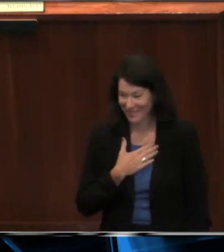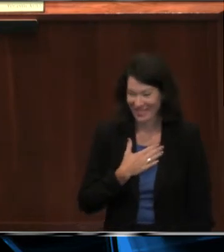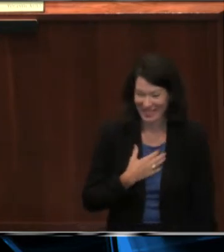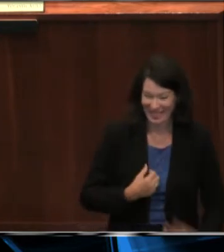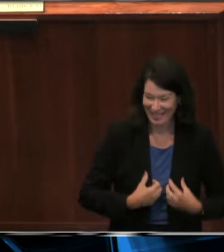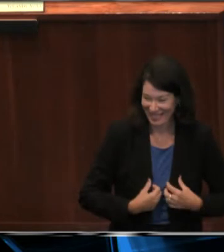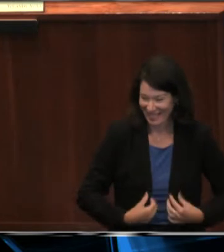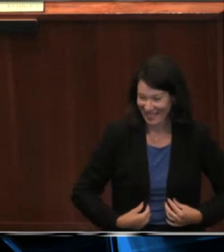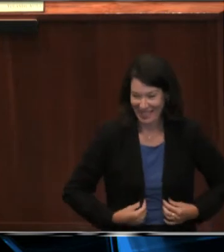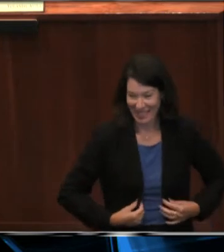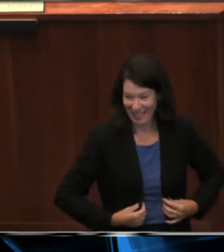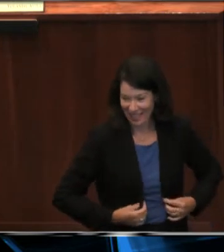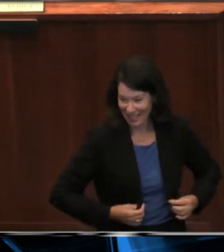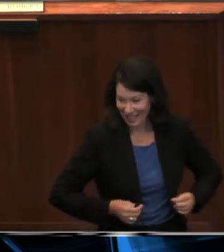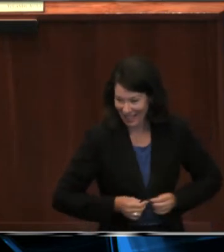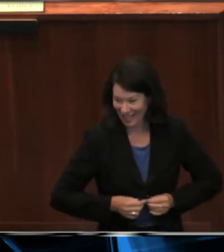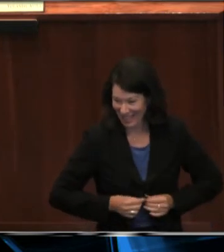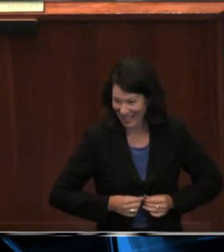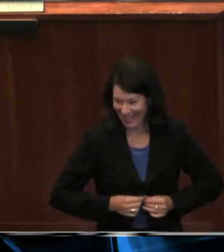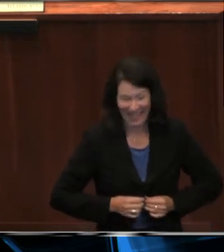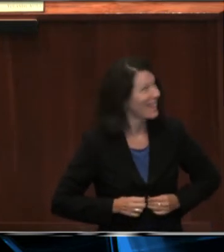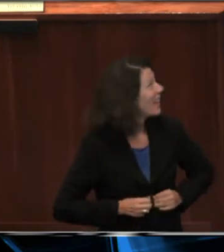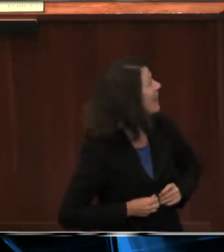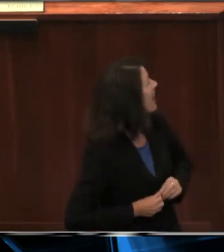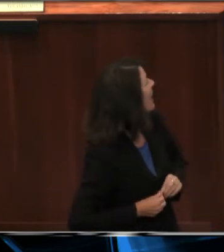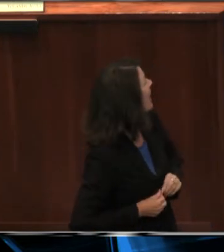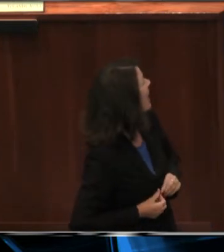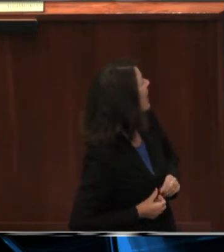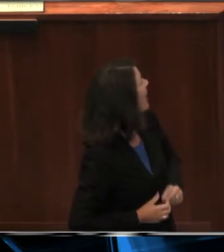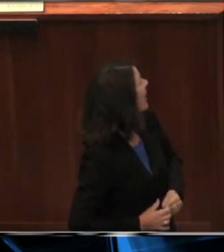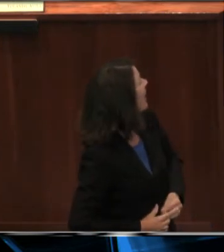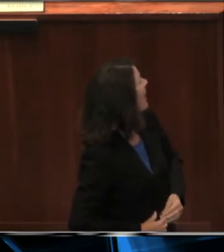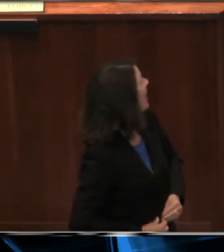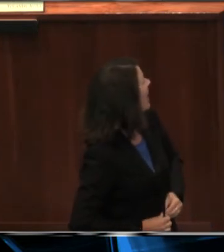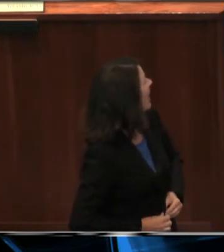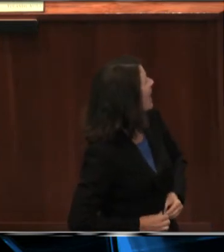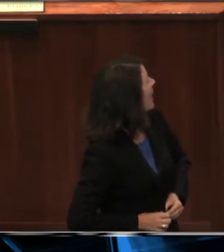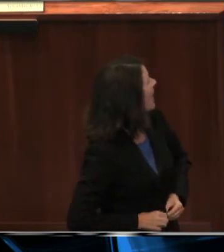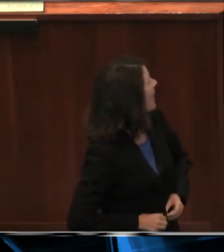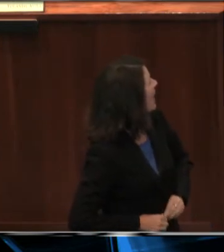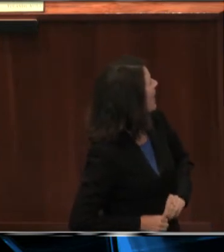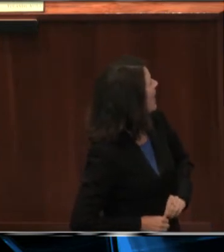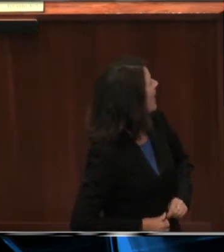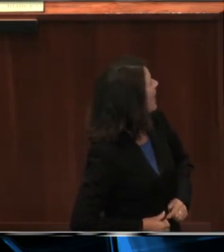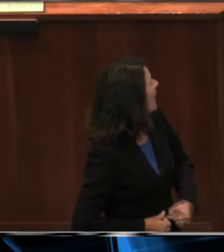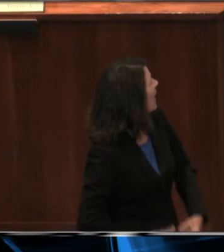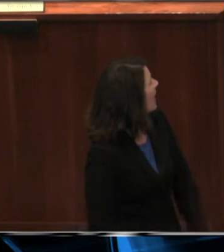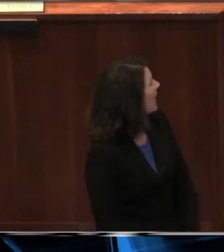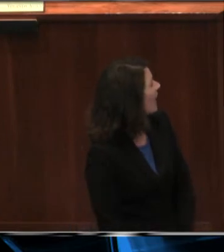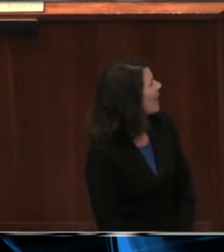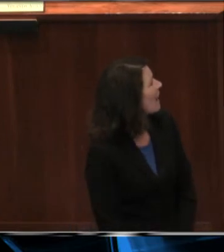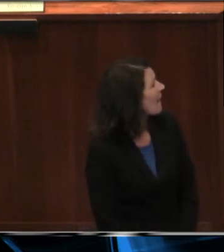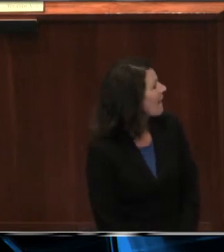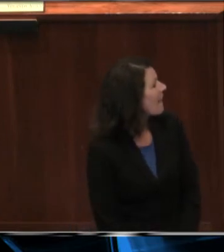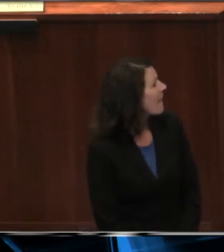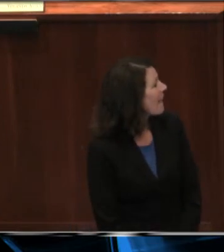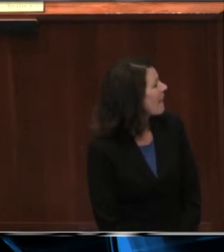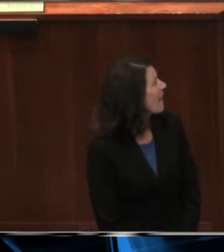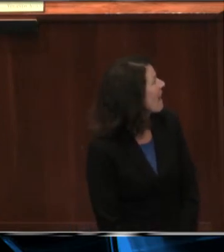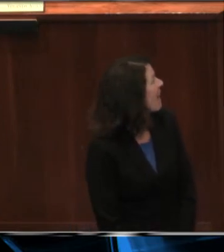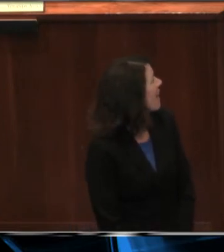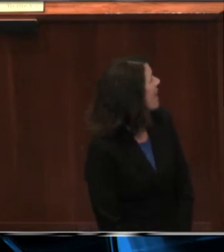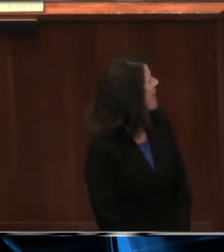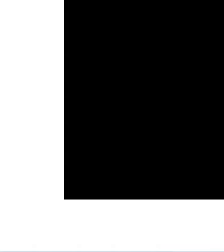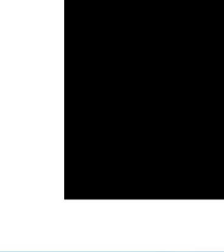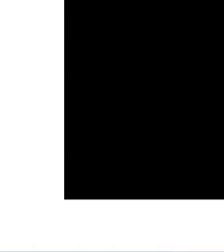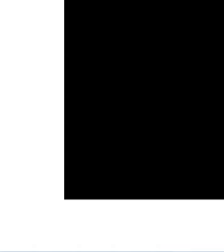but still out of supplies. We need to come together and it ain't about rights, it ain't about freedom. Everybody need to what? We're all going through so